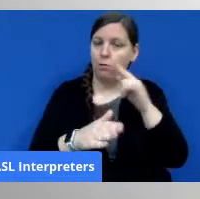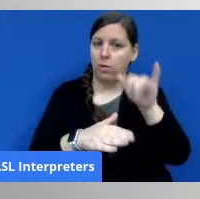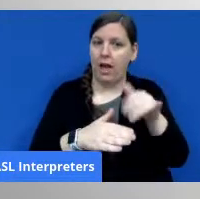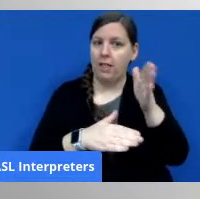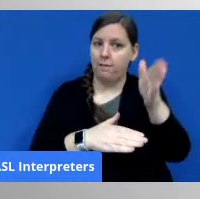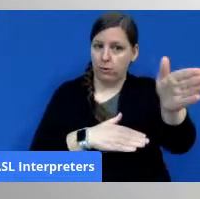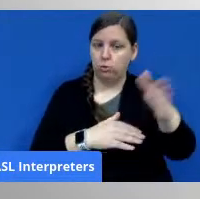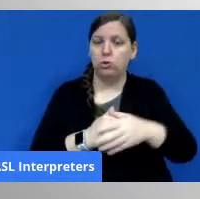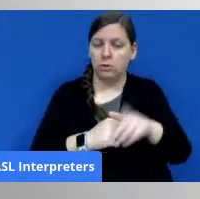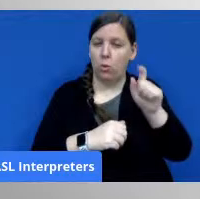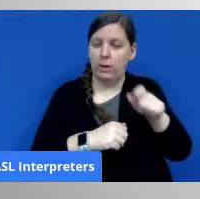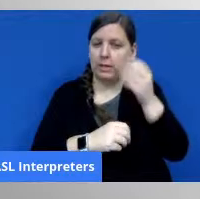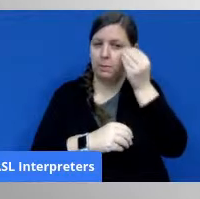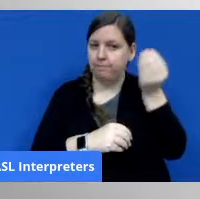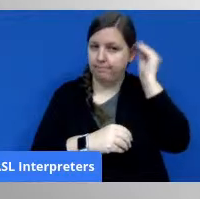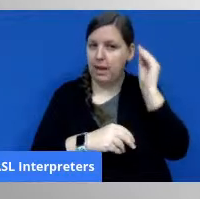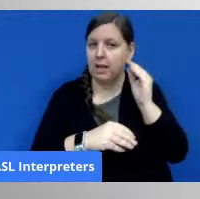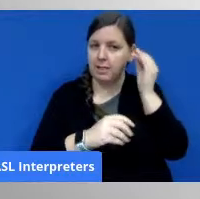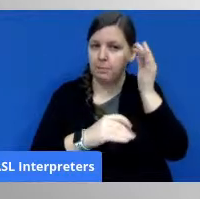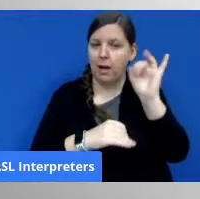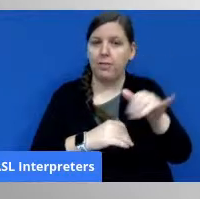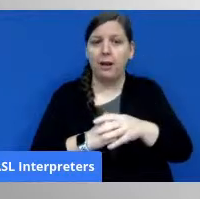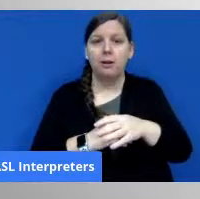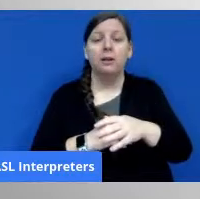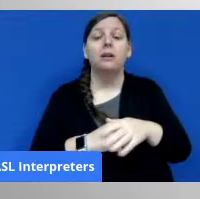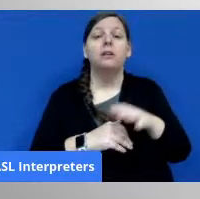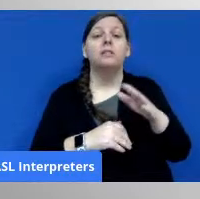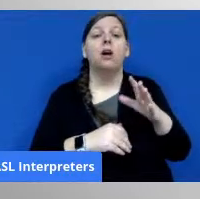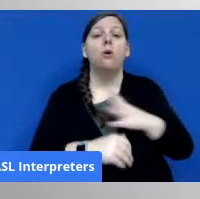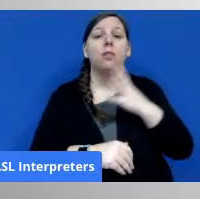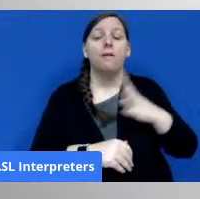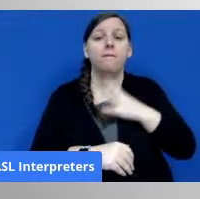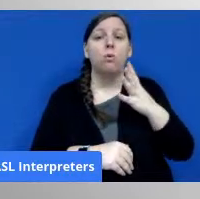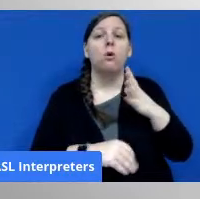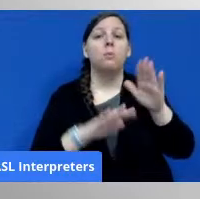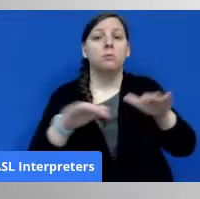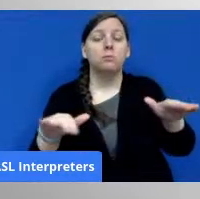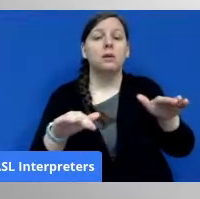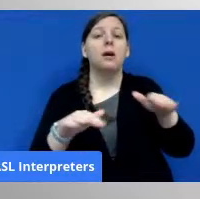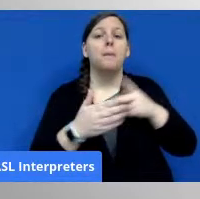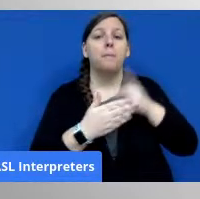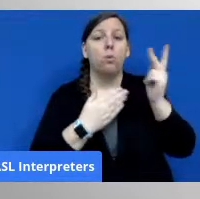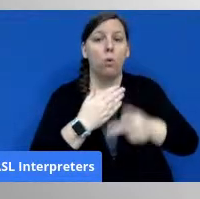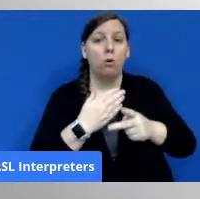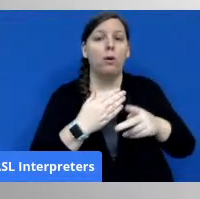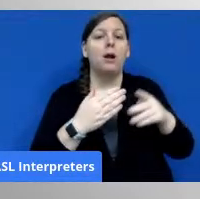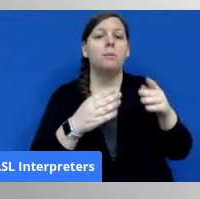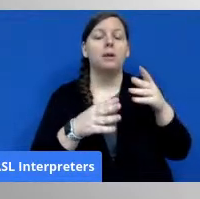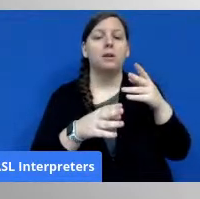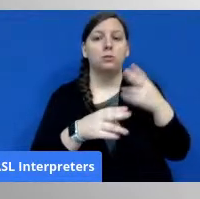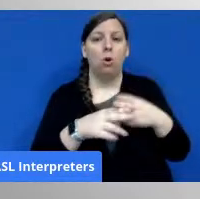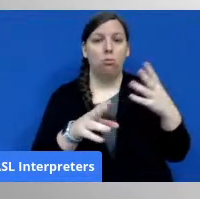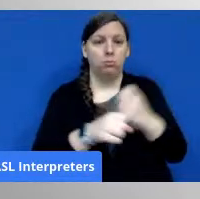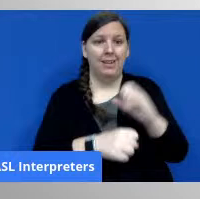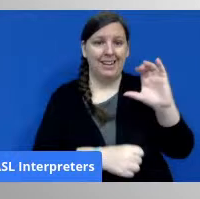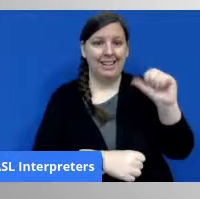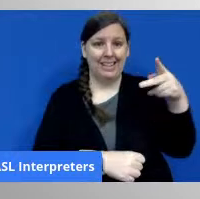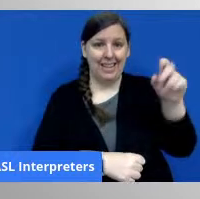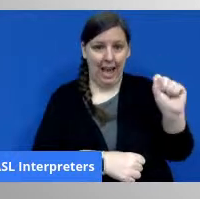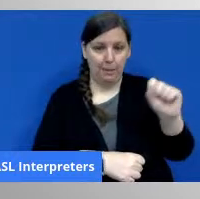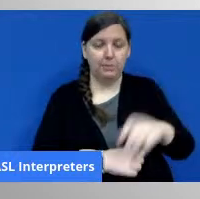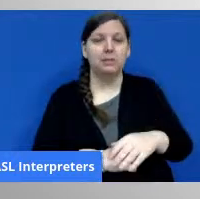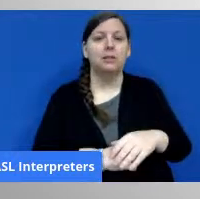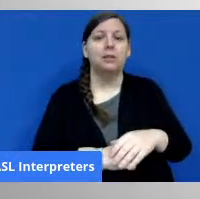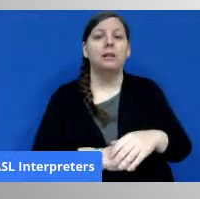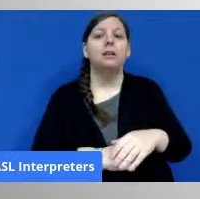So the formal child care assistance program for families in terms of paying for child care in the state is called CAPS, Child Care and Parent Services, also administered